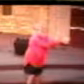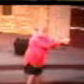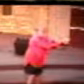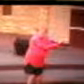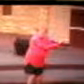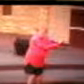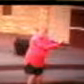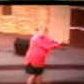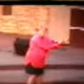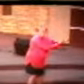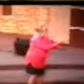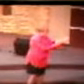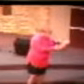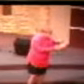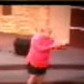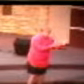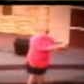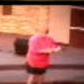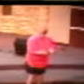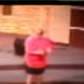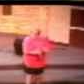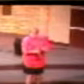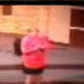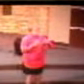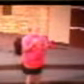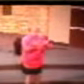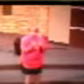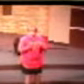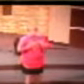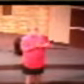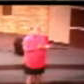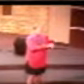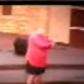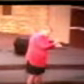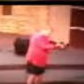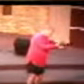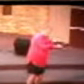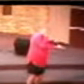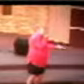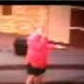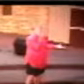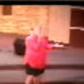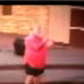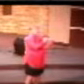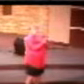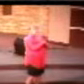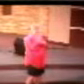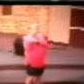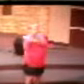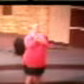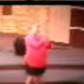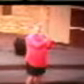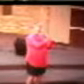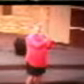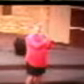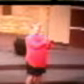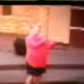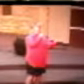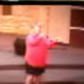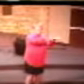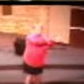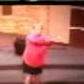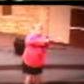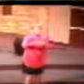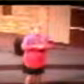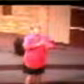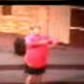And we made plans. We had committees. We had people rounding up food. We had people making signs and putting flyers out. And it was on a Sunday